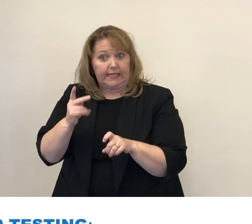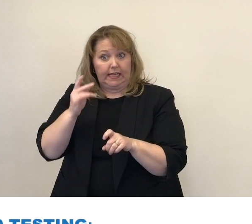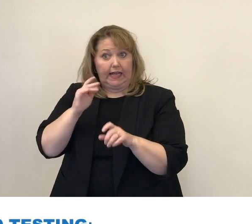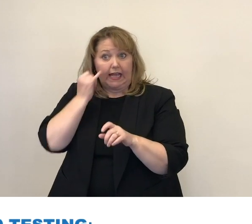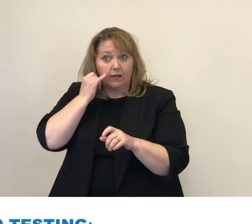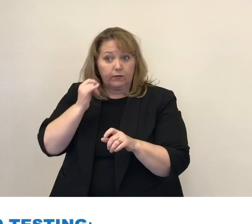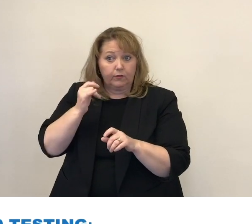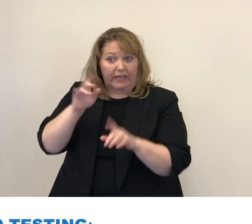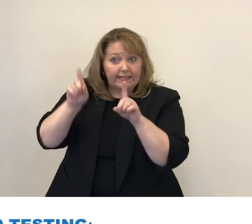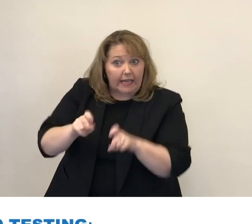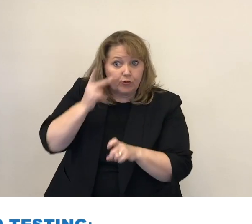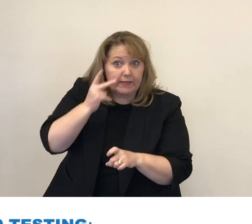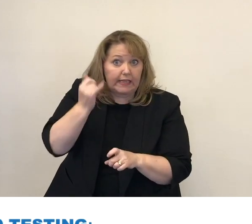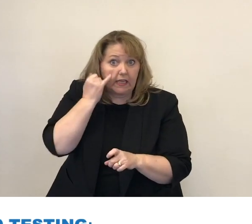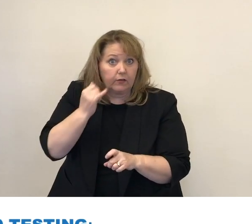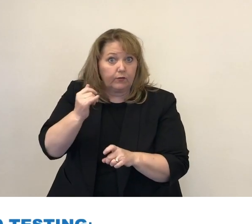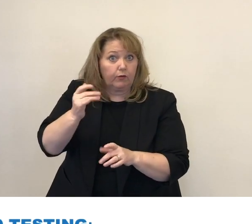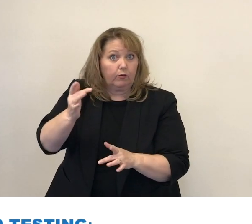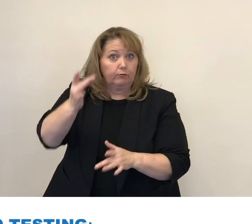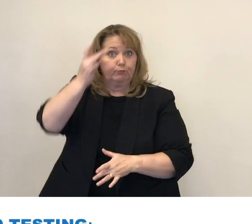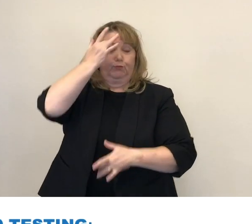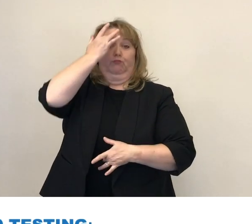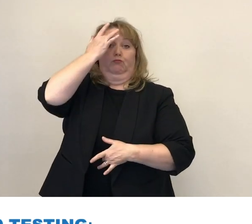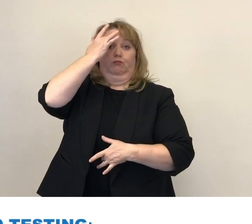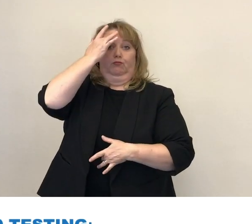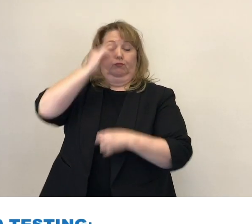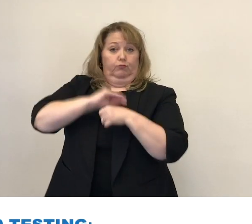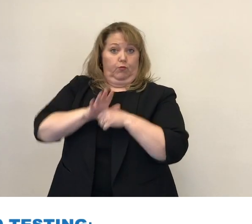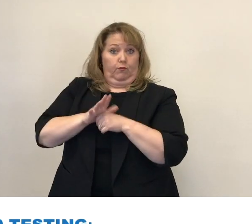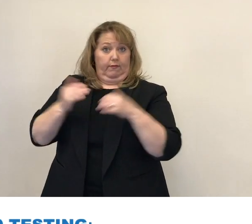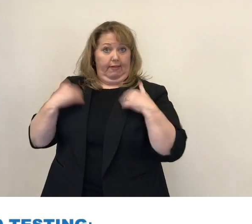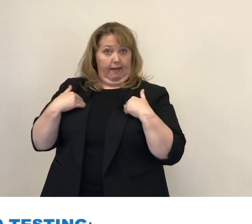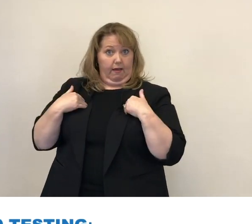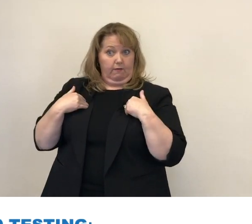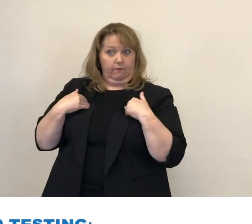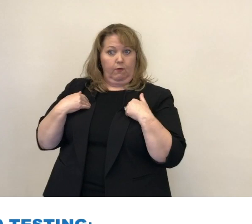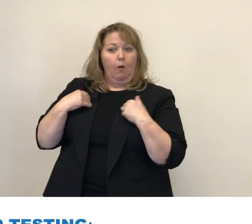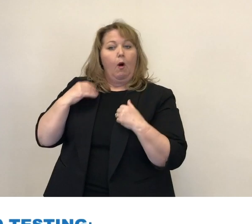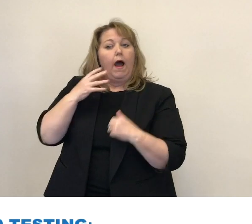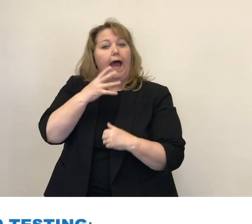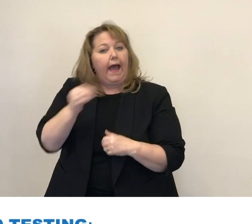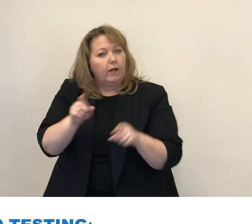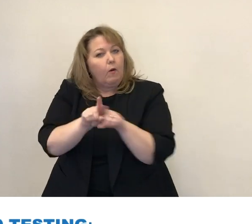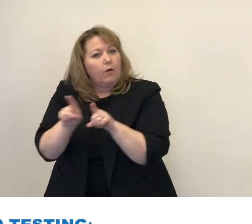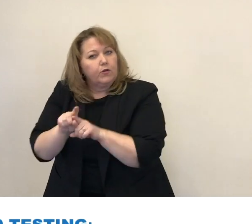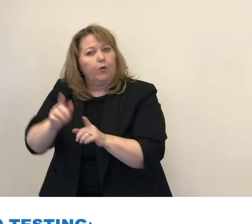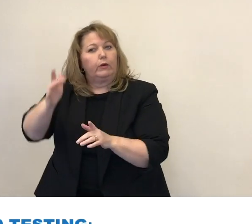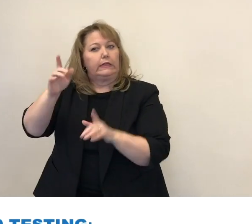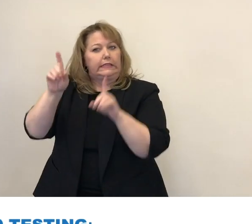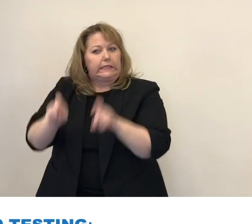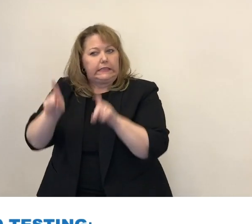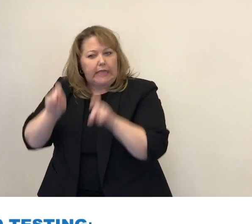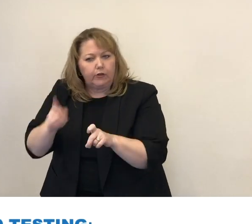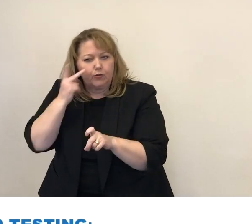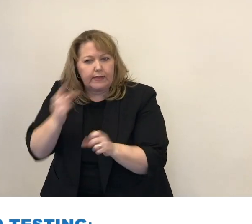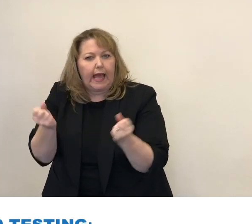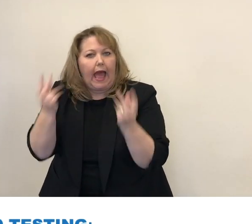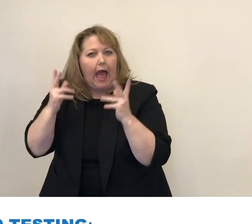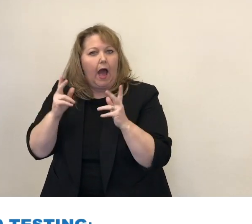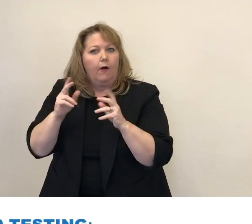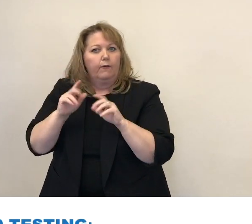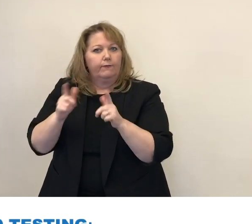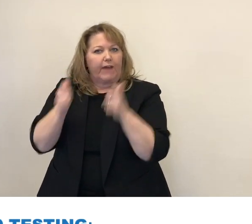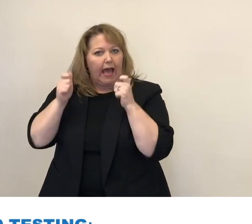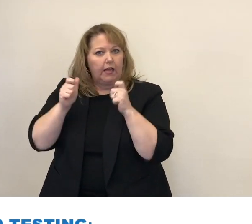So not only are we using testing to find out who's sick so that we can care better for those people, but it's providing us the intelligence, the